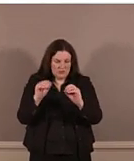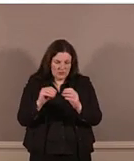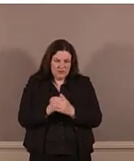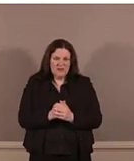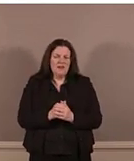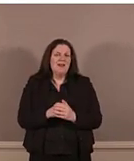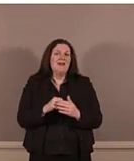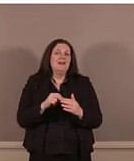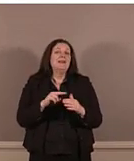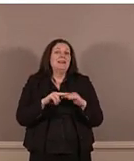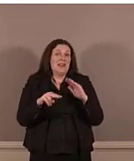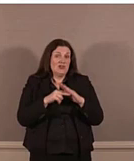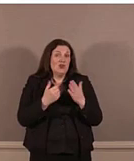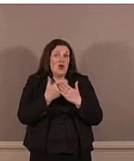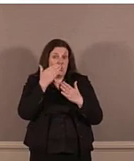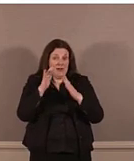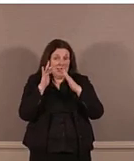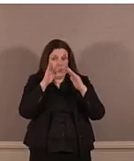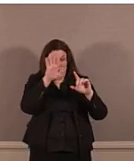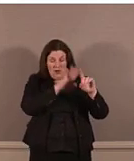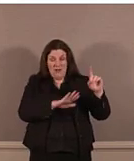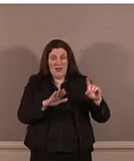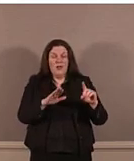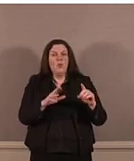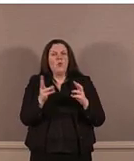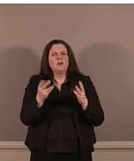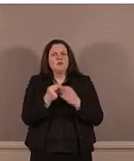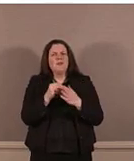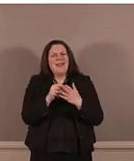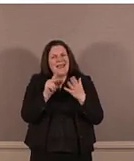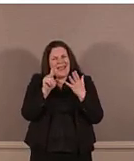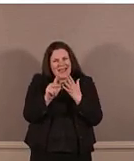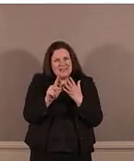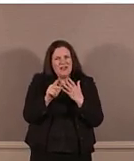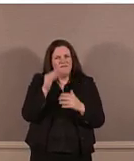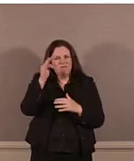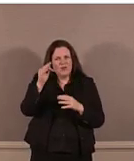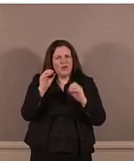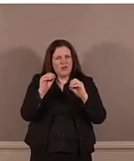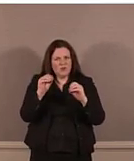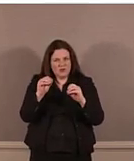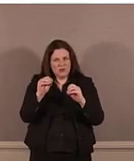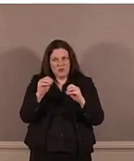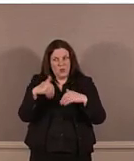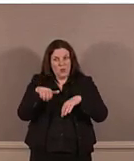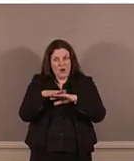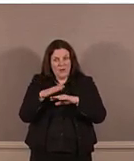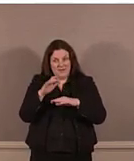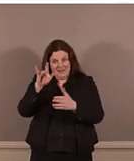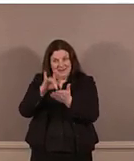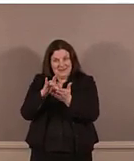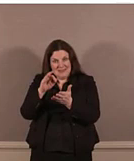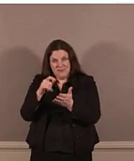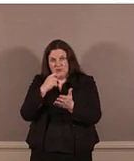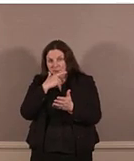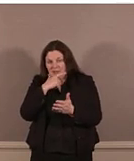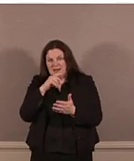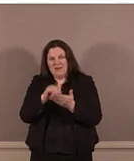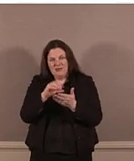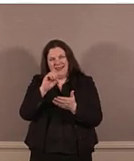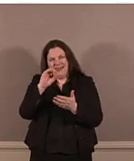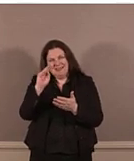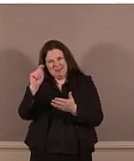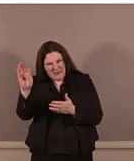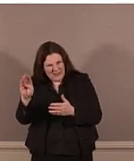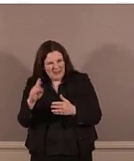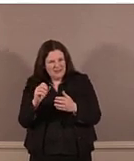Learning Network works across 8 further education colleges with the City of Dublin ETB providing educational supports